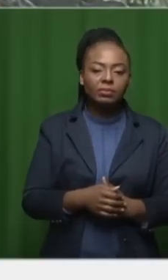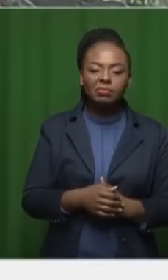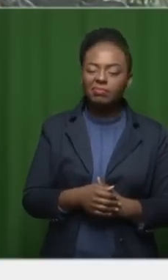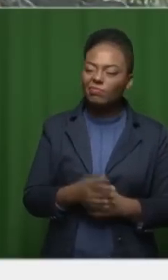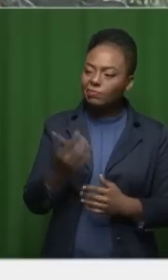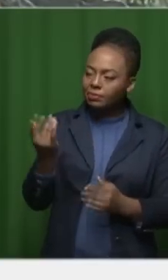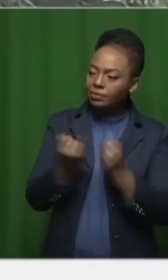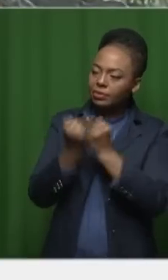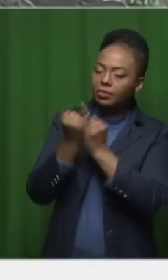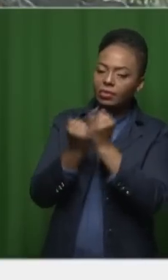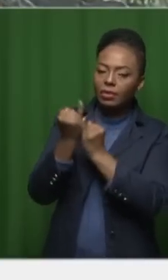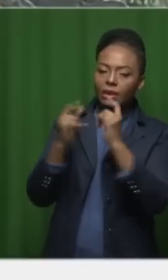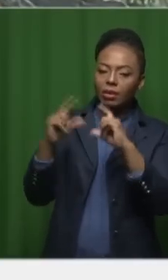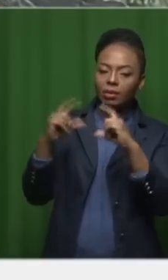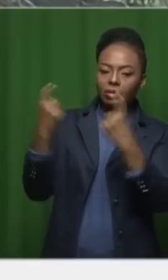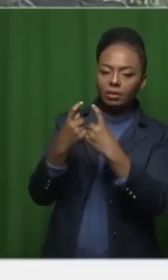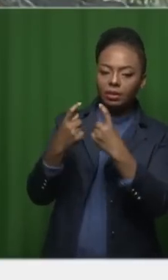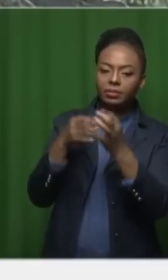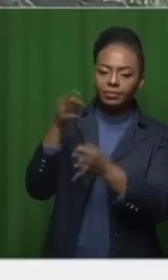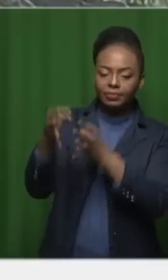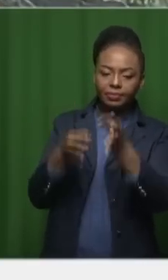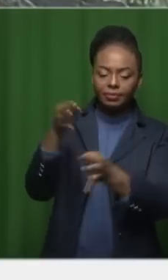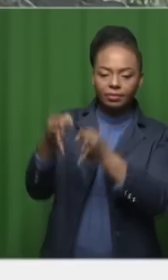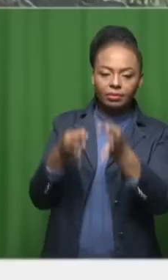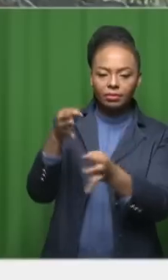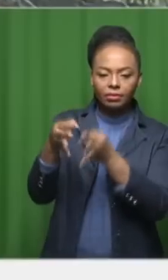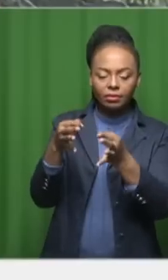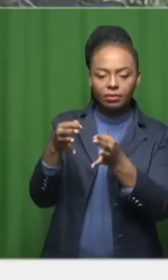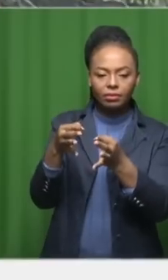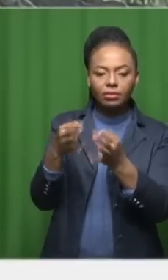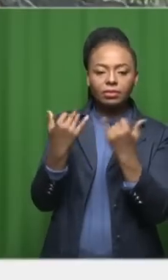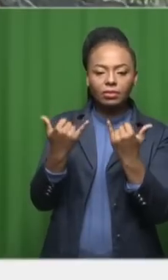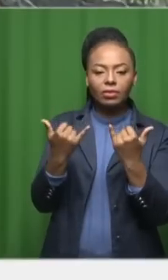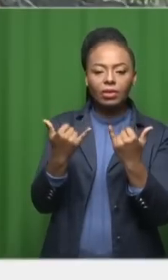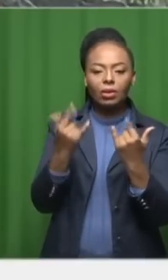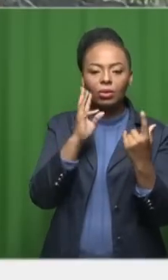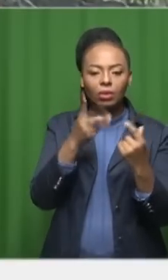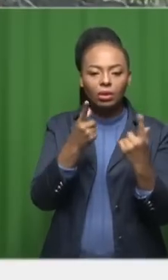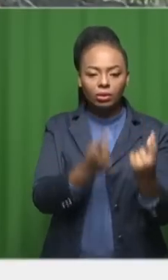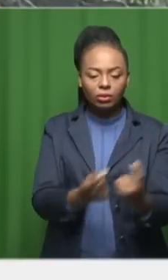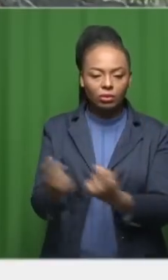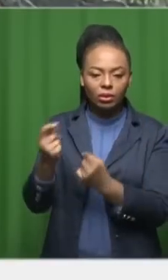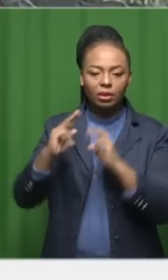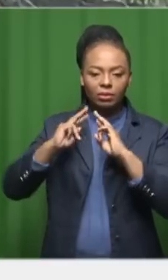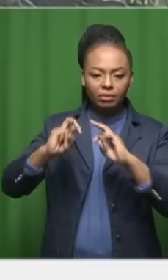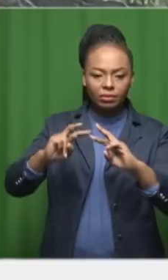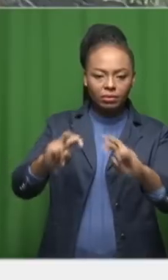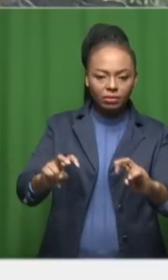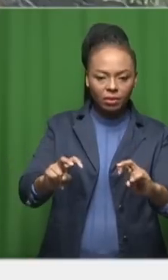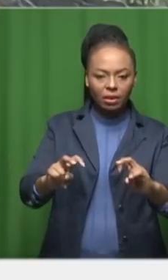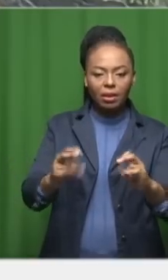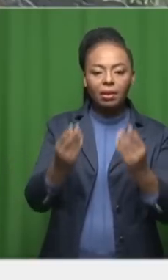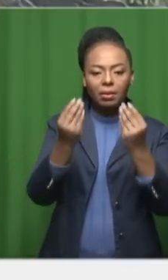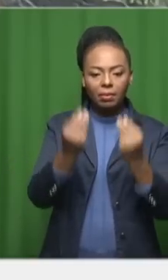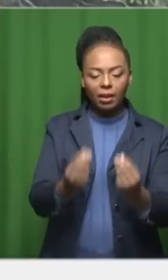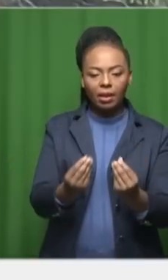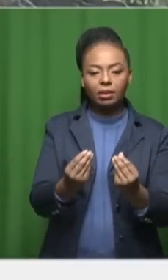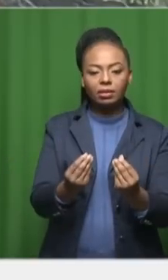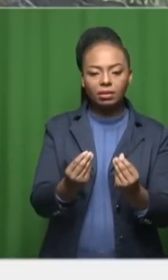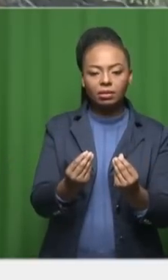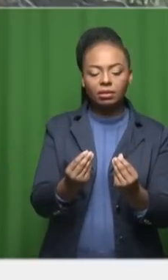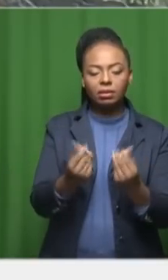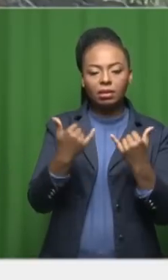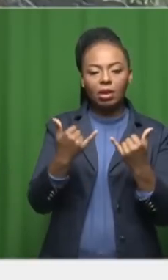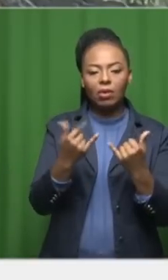Competition Commission, they've indicated that they will actually be investigating price collusion for some